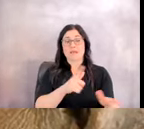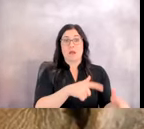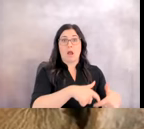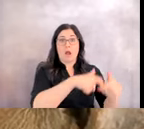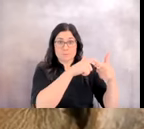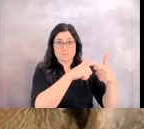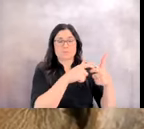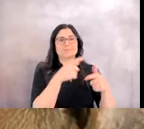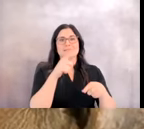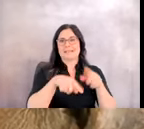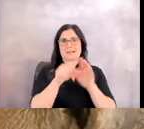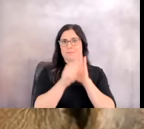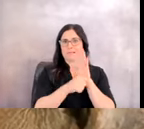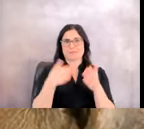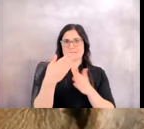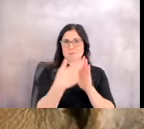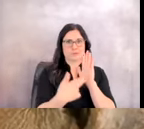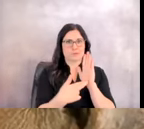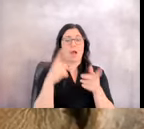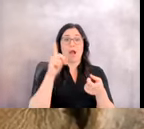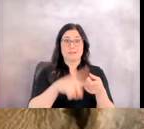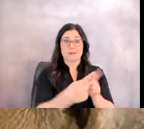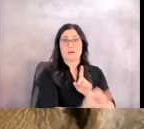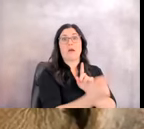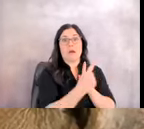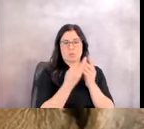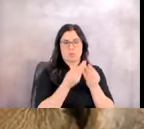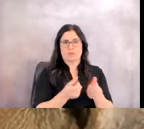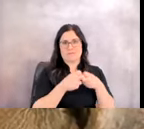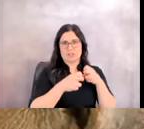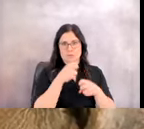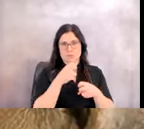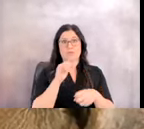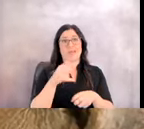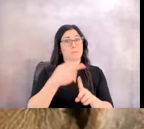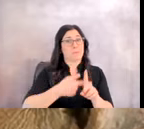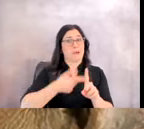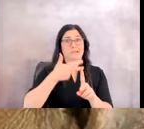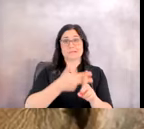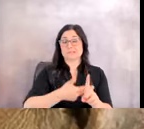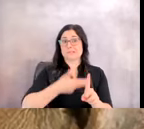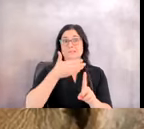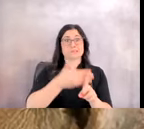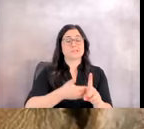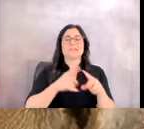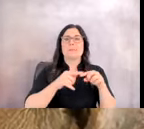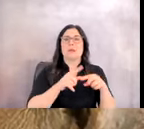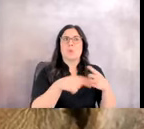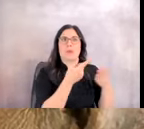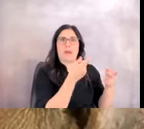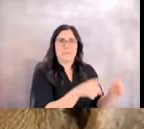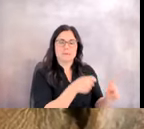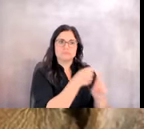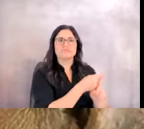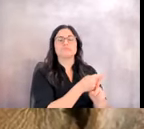semester until they come resolve the issue. That could be months, depending on when it occurred, or